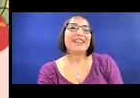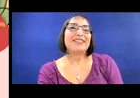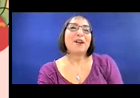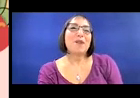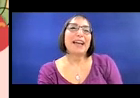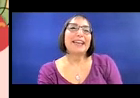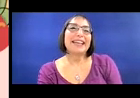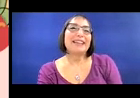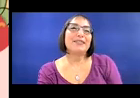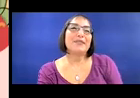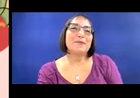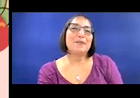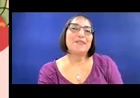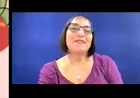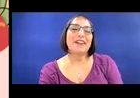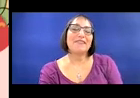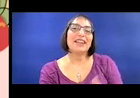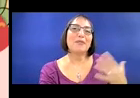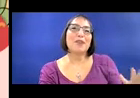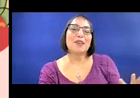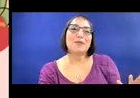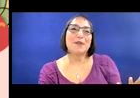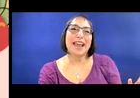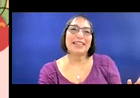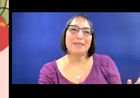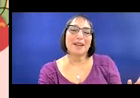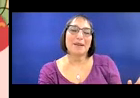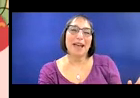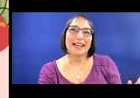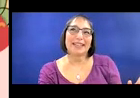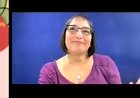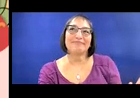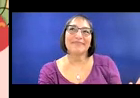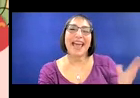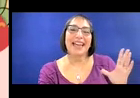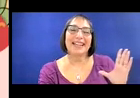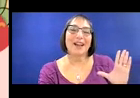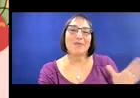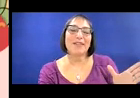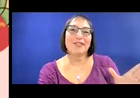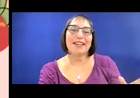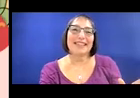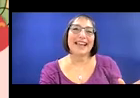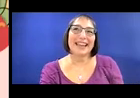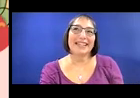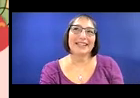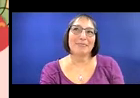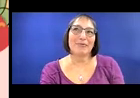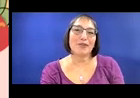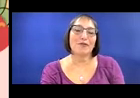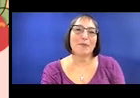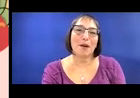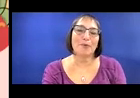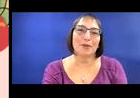So, I needed to, I felt like I was cooking with one hand tied behind my back, and I will mention in a second the